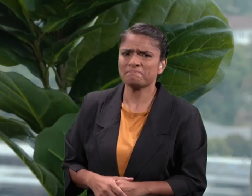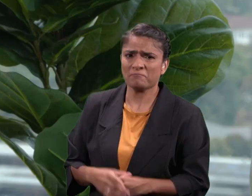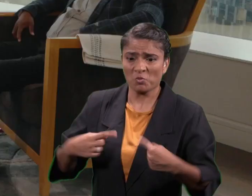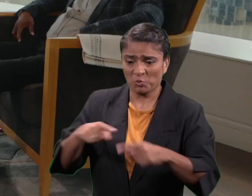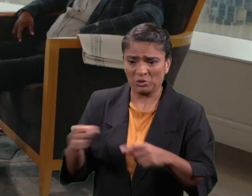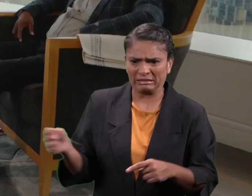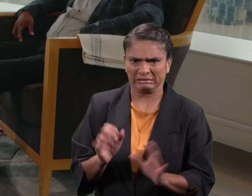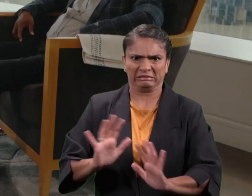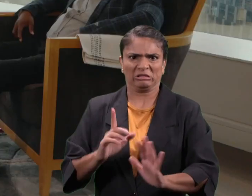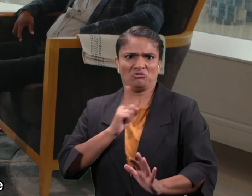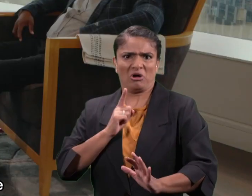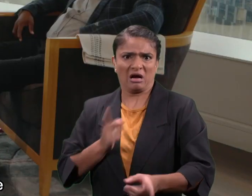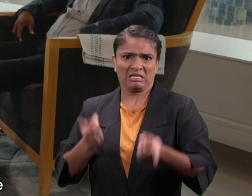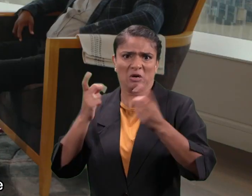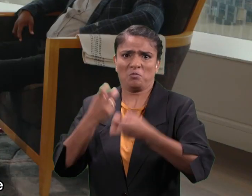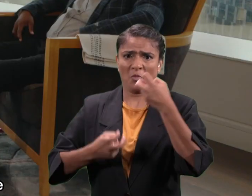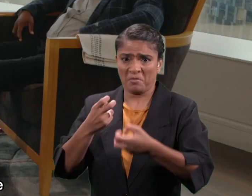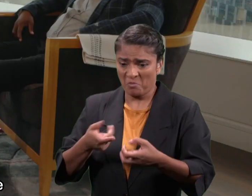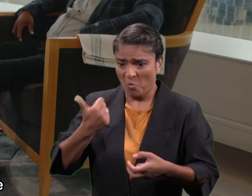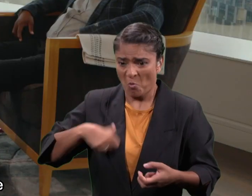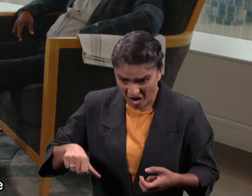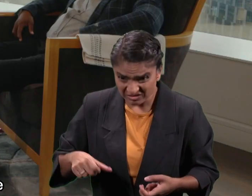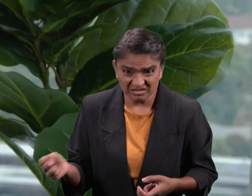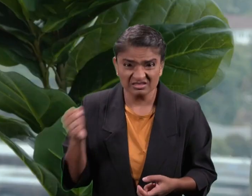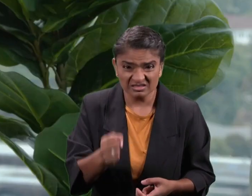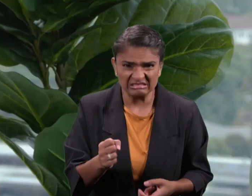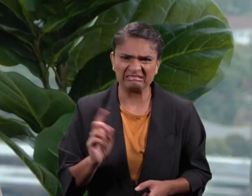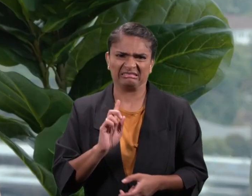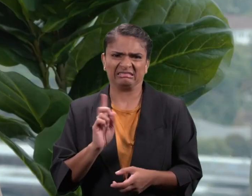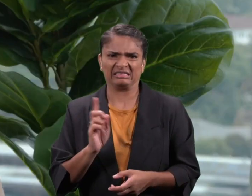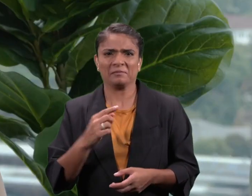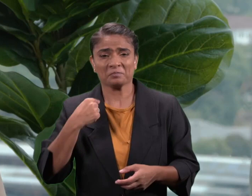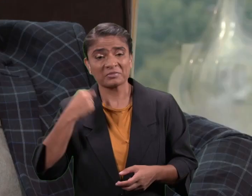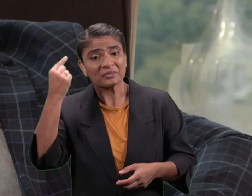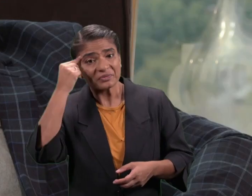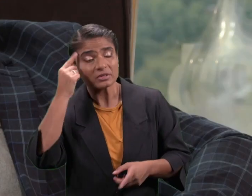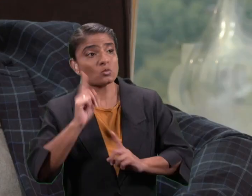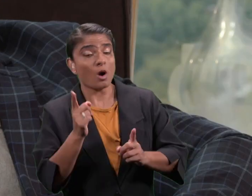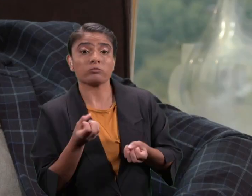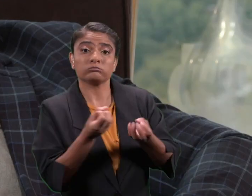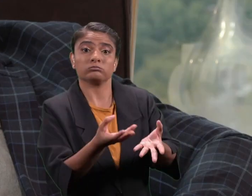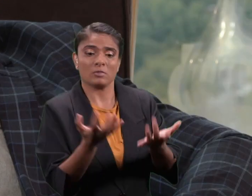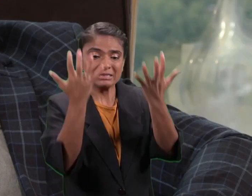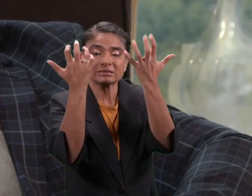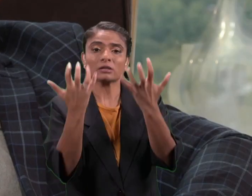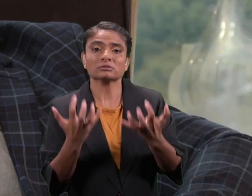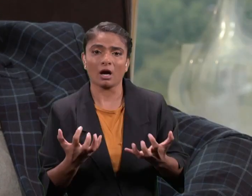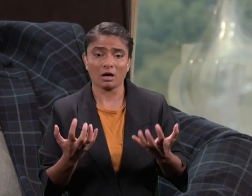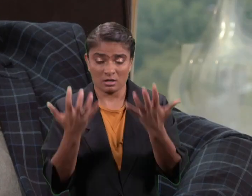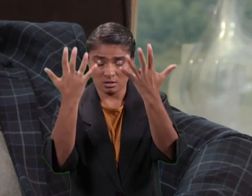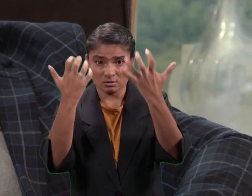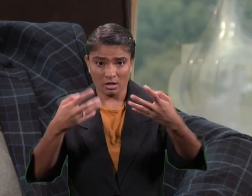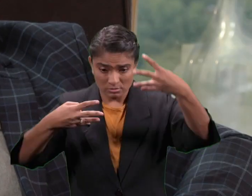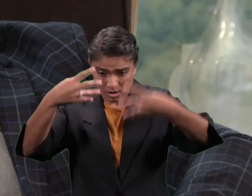without reward, right? So you have to take the chance on people to see that it works out. The fact is, I think it's